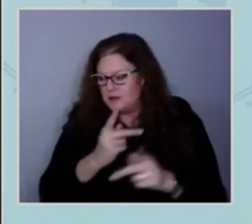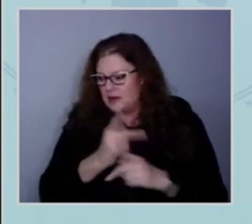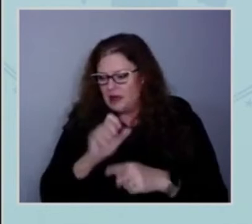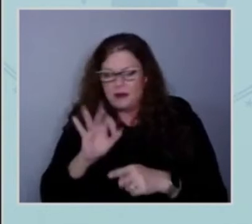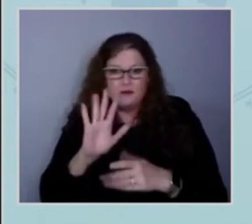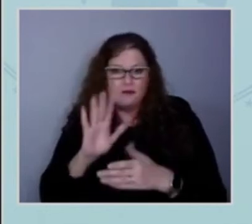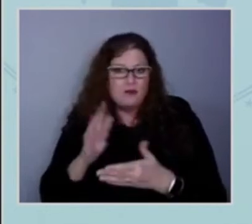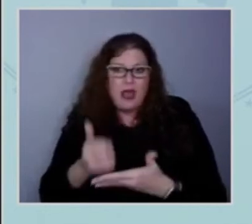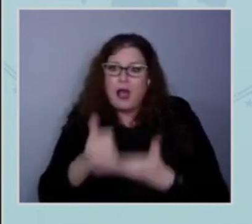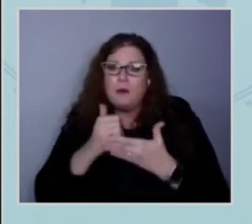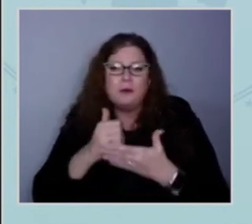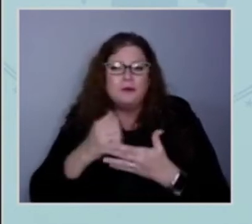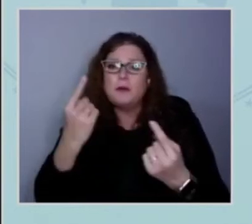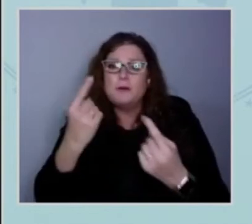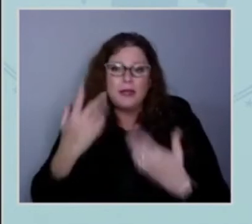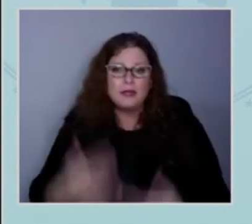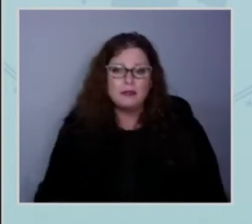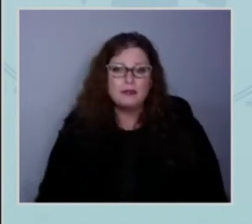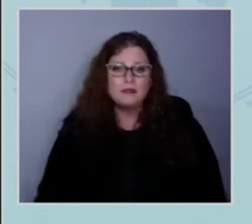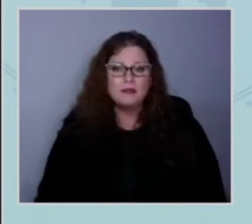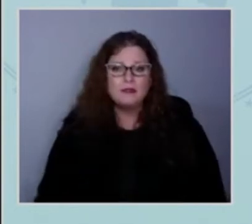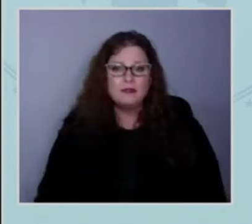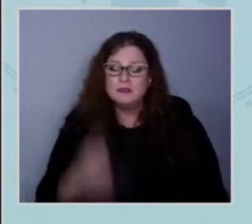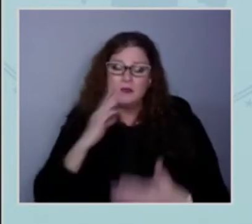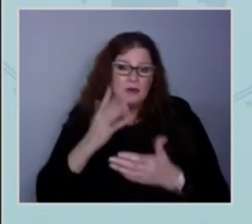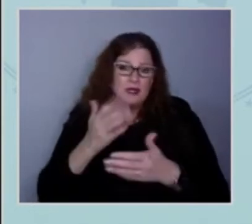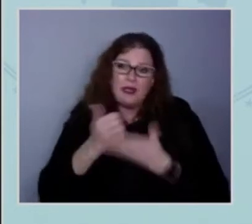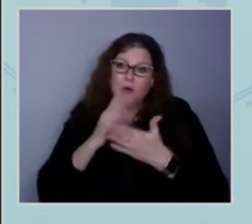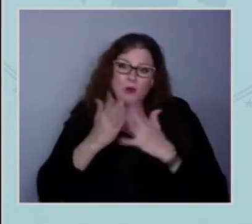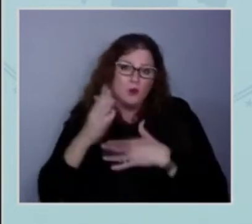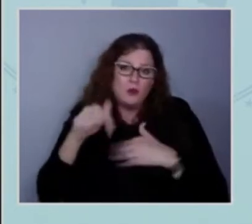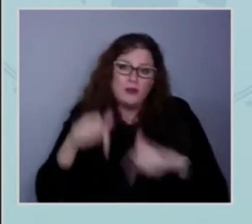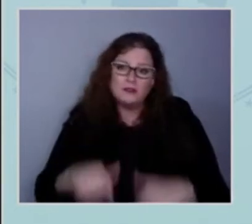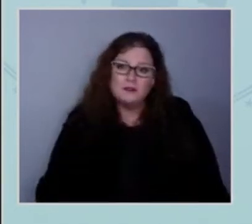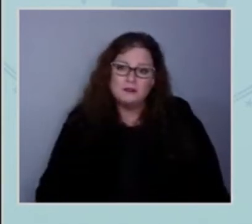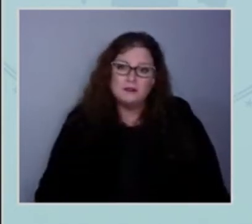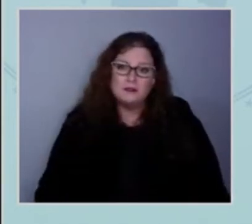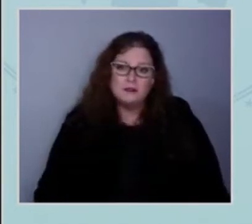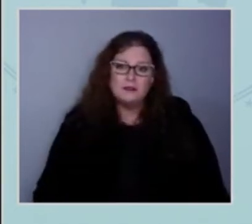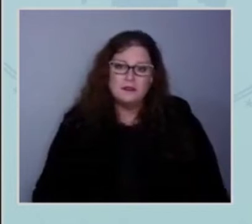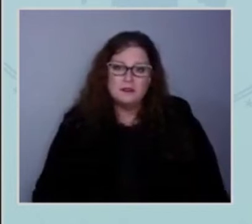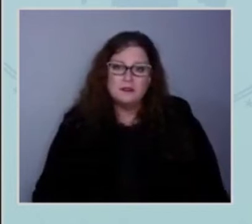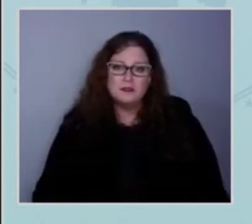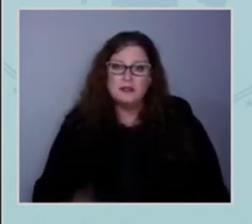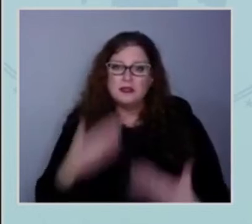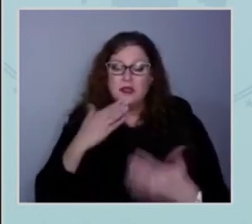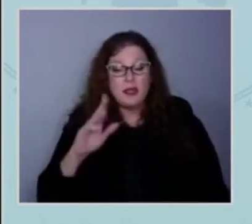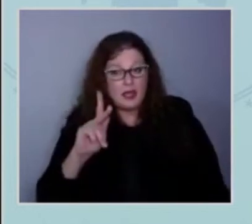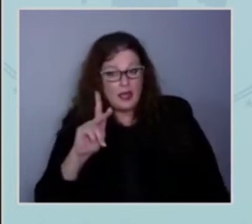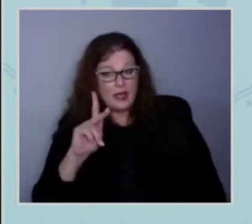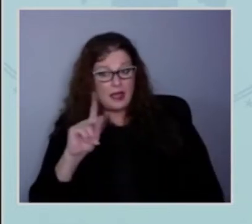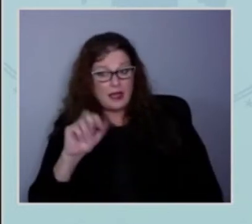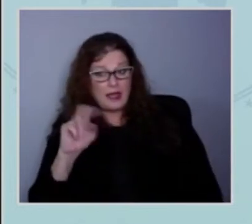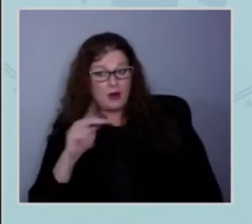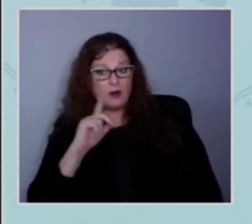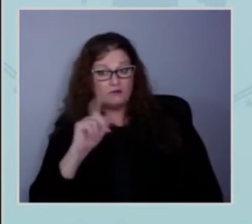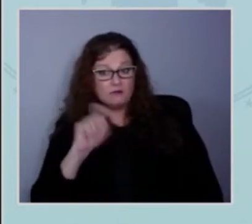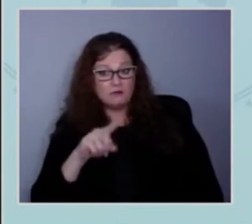hopefully we can come to some type of help, something that can get us through